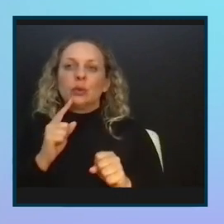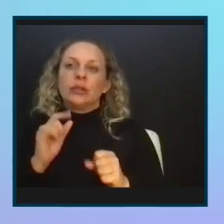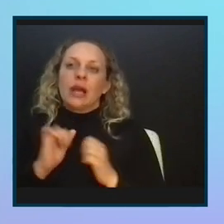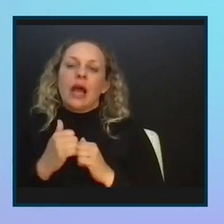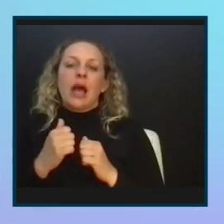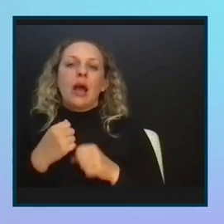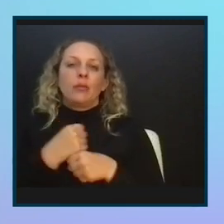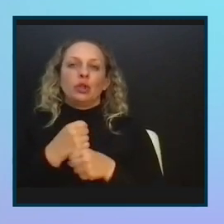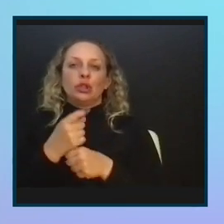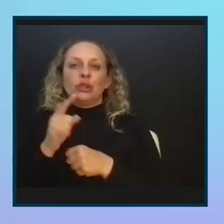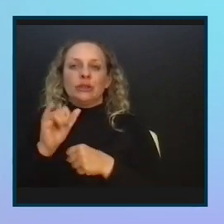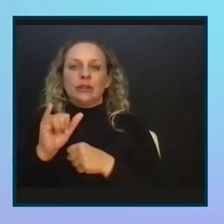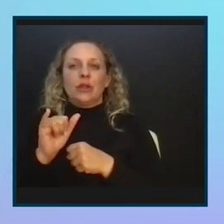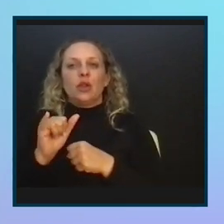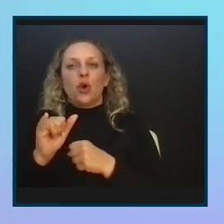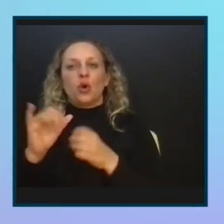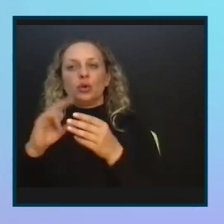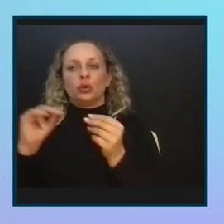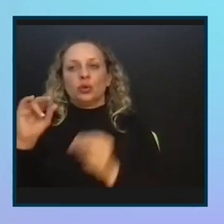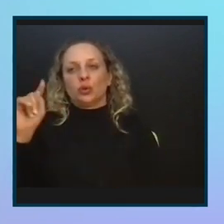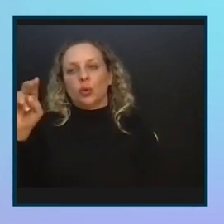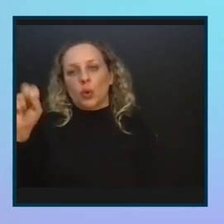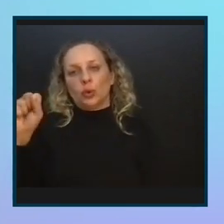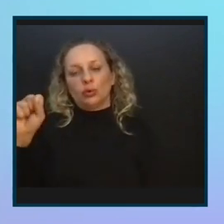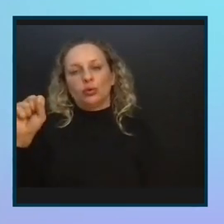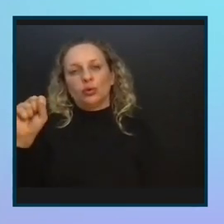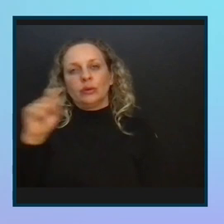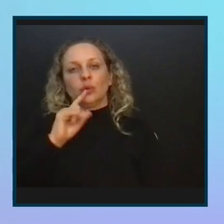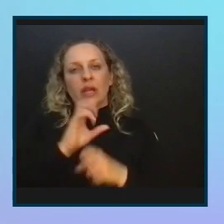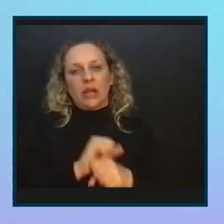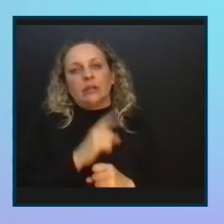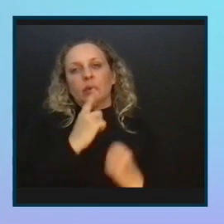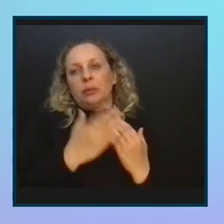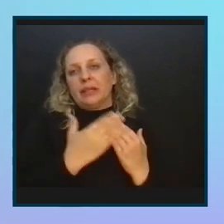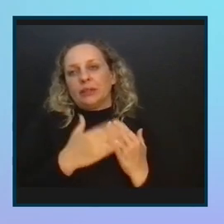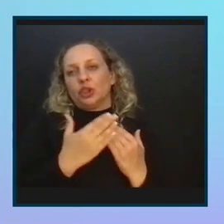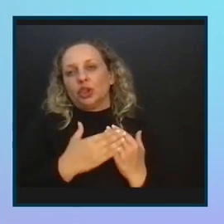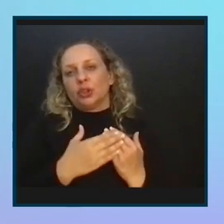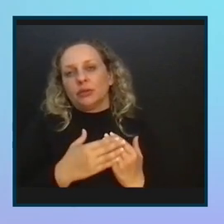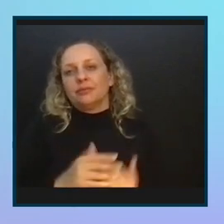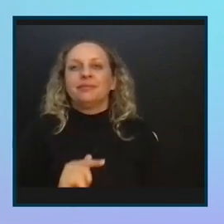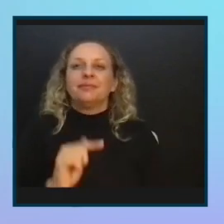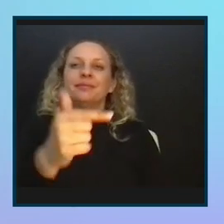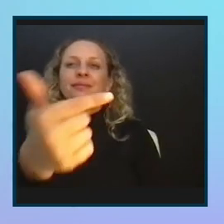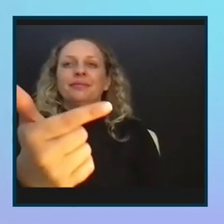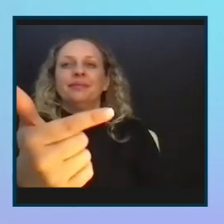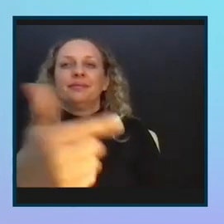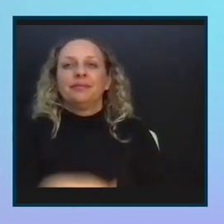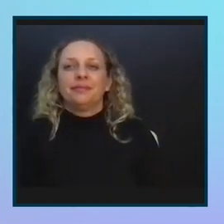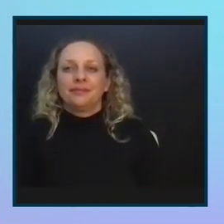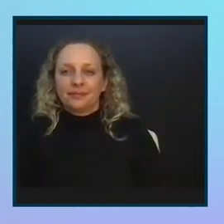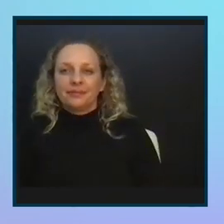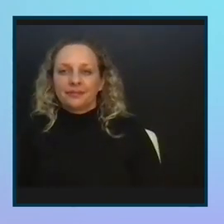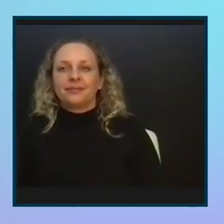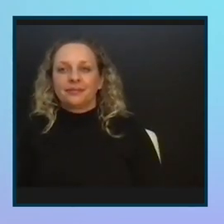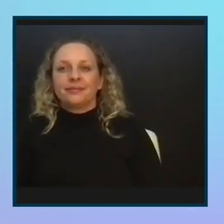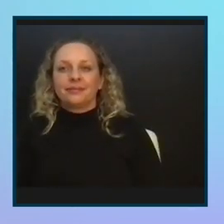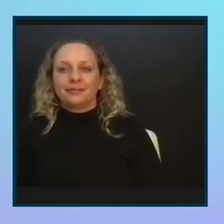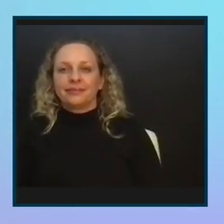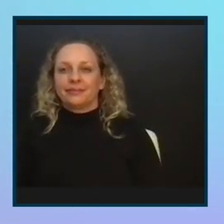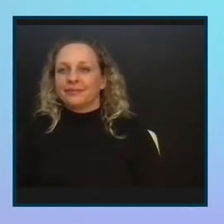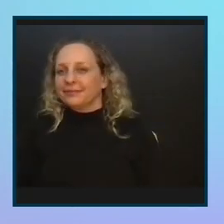those need for annotations and having anything custom to make that easier. Thanks, Daniel.